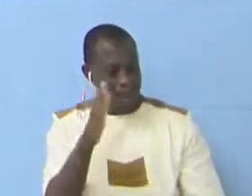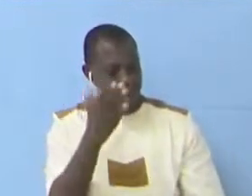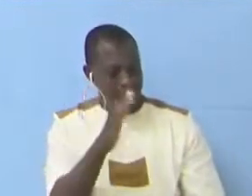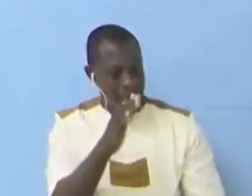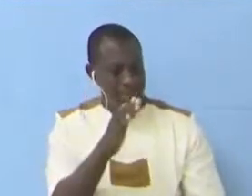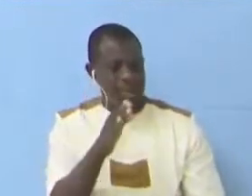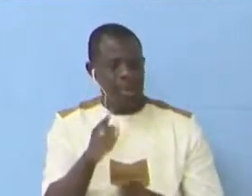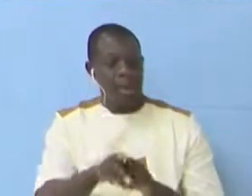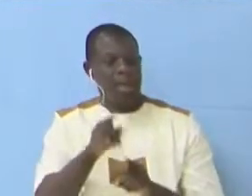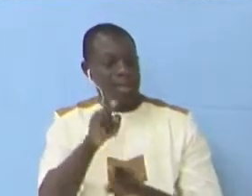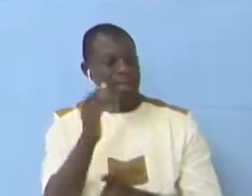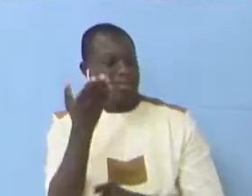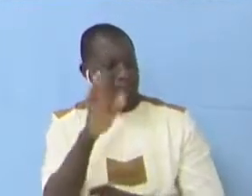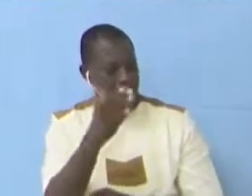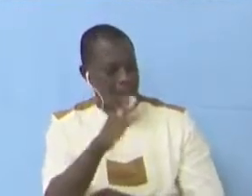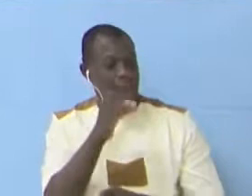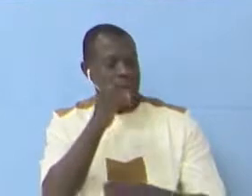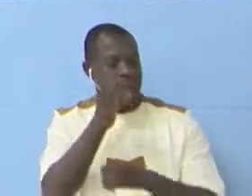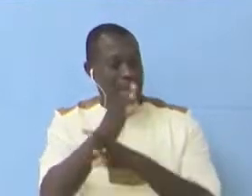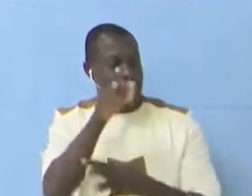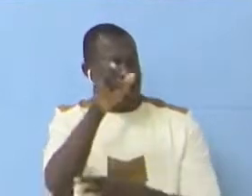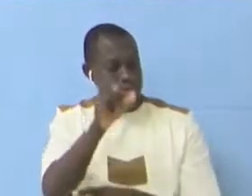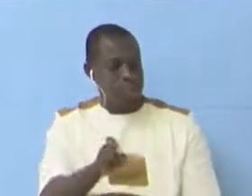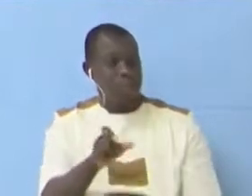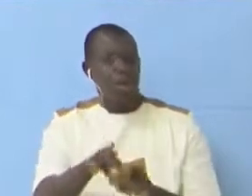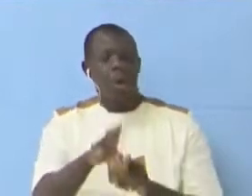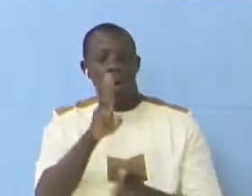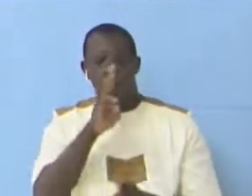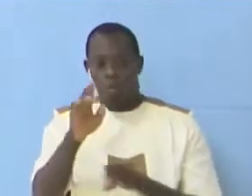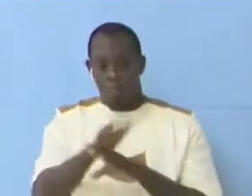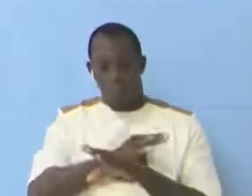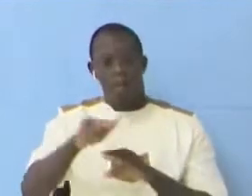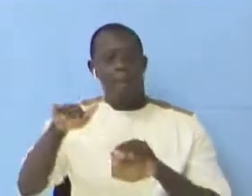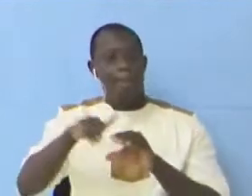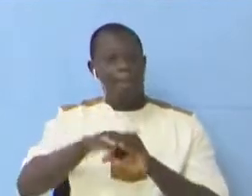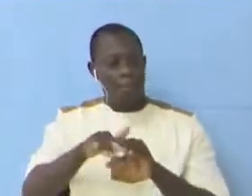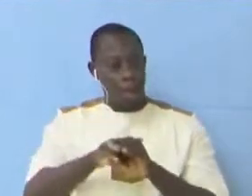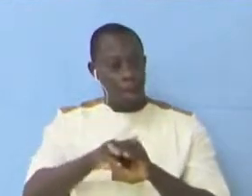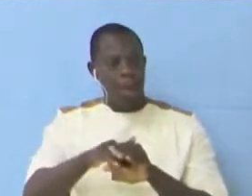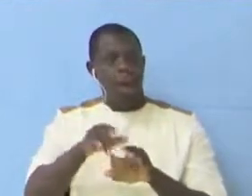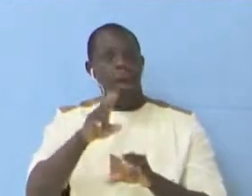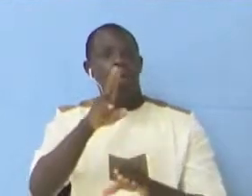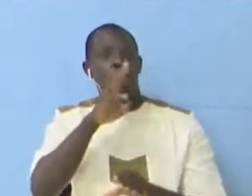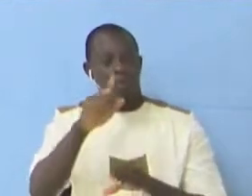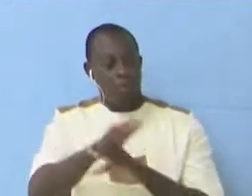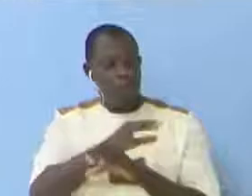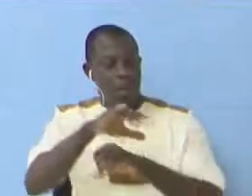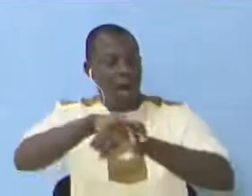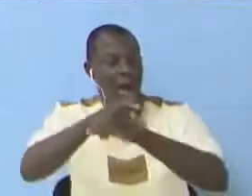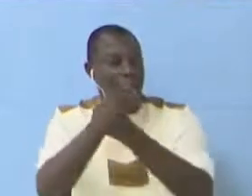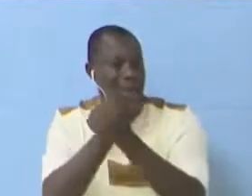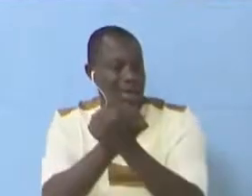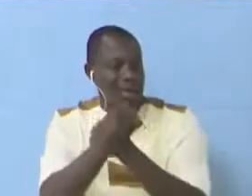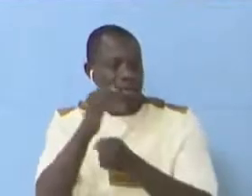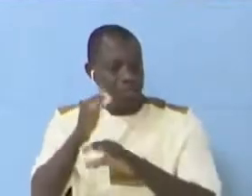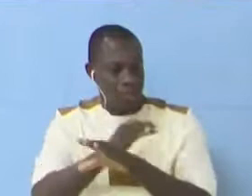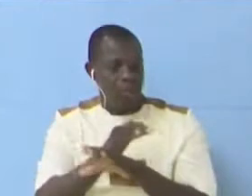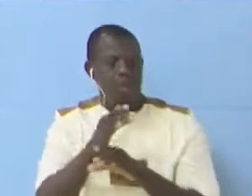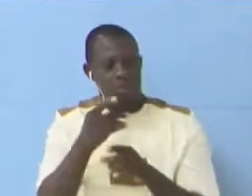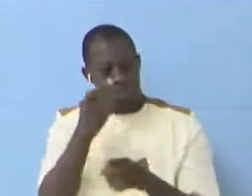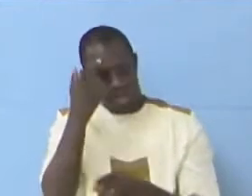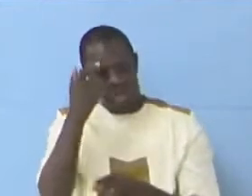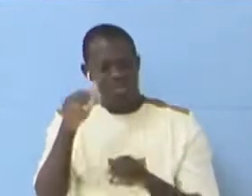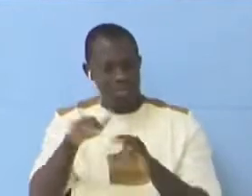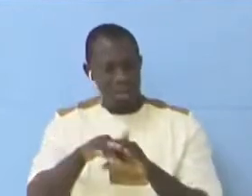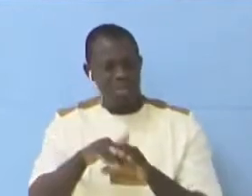fact, Ghanaians who are among those who were arrested. Ba nga gisee niw yi rek ndax xam naa